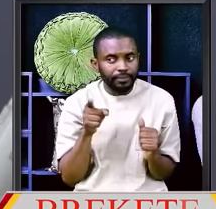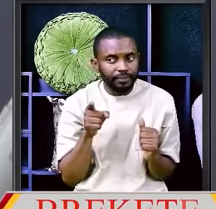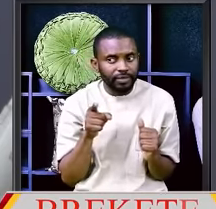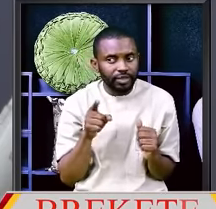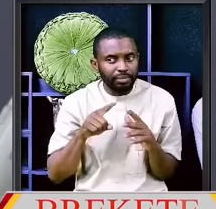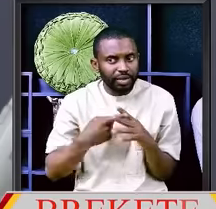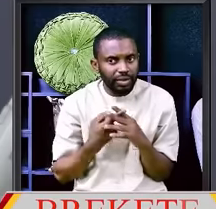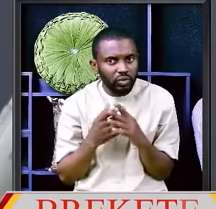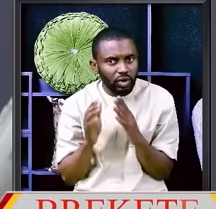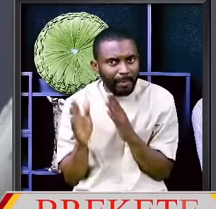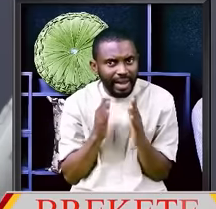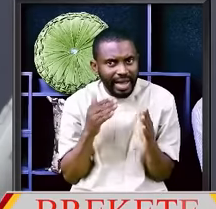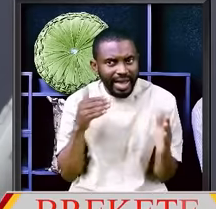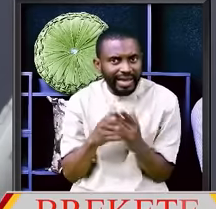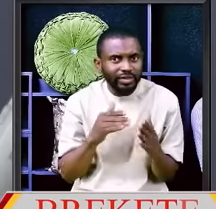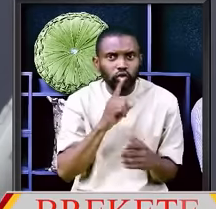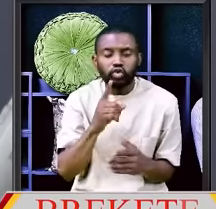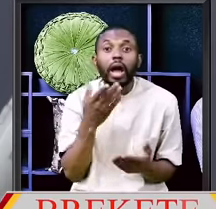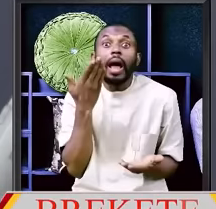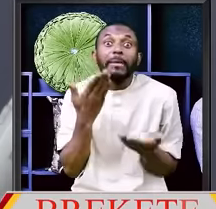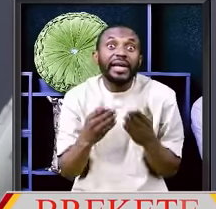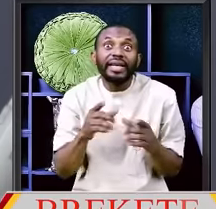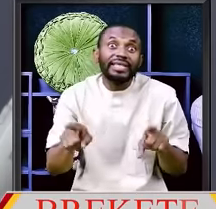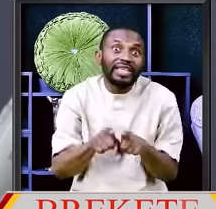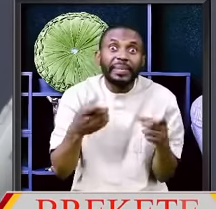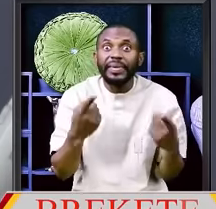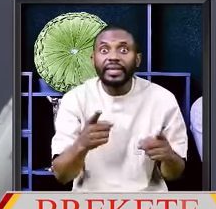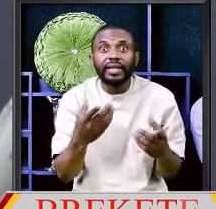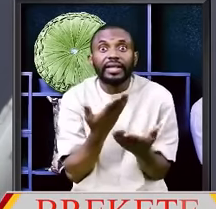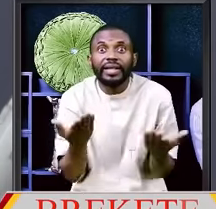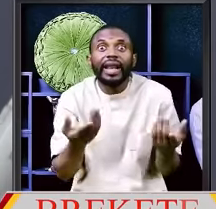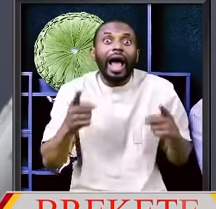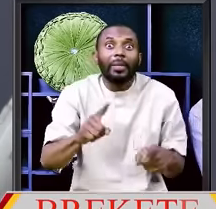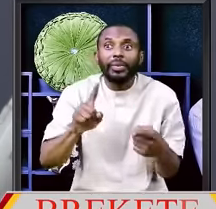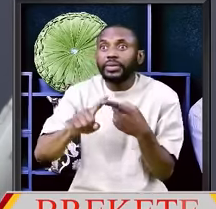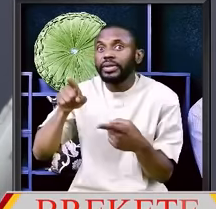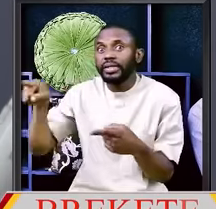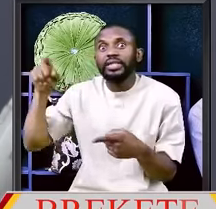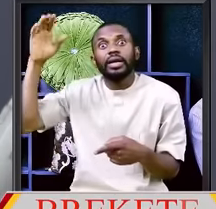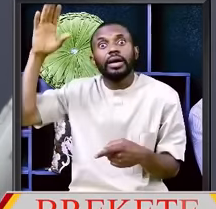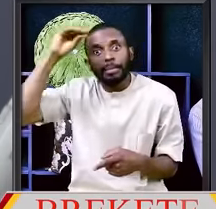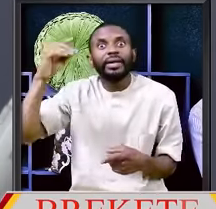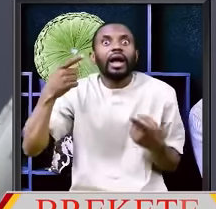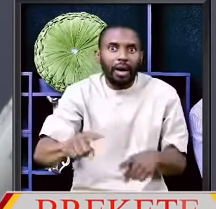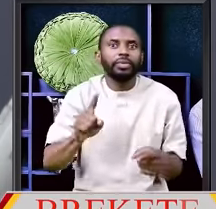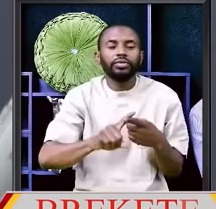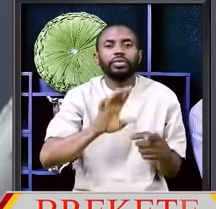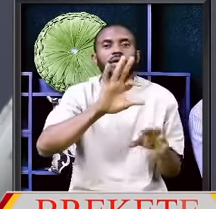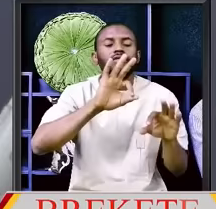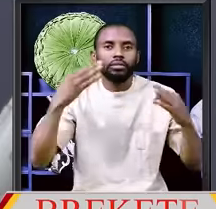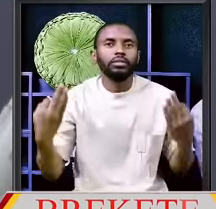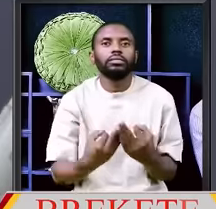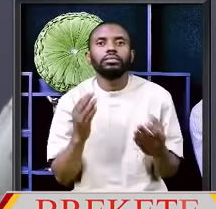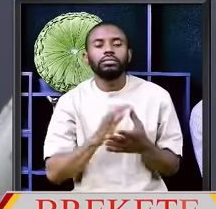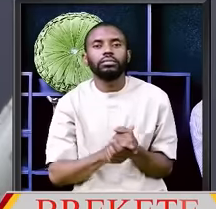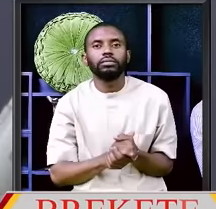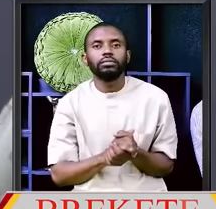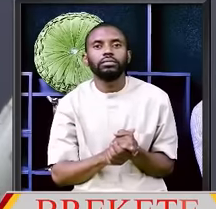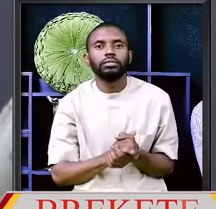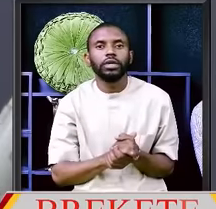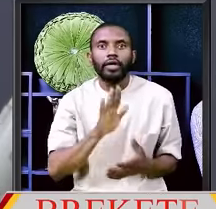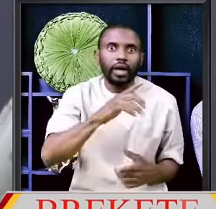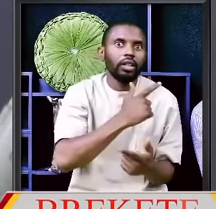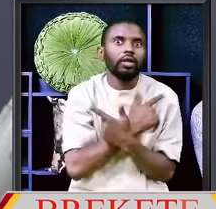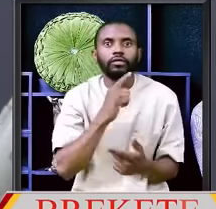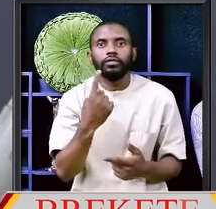Can they plan against the truth? May the same thing will happen to this man happen to their families. I mean, their